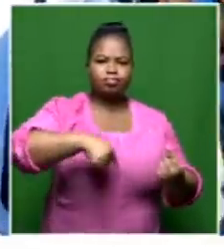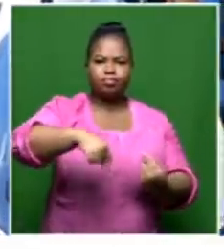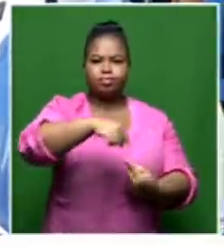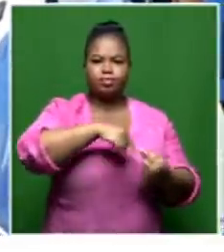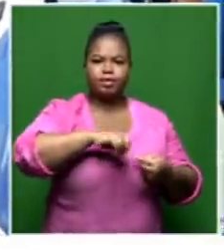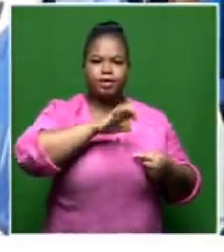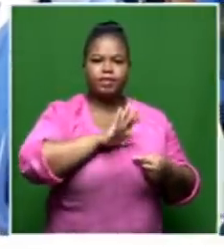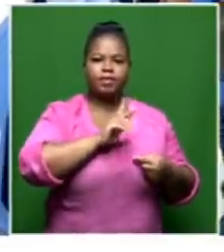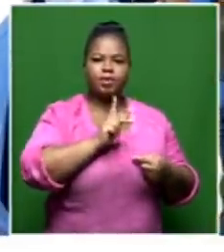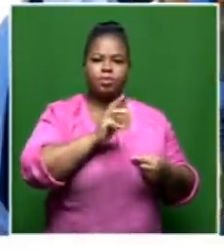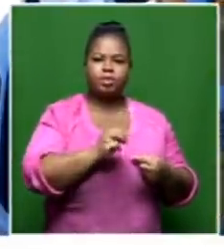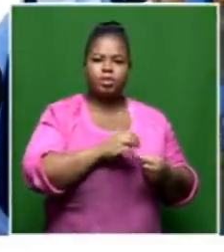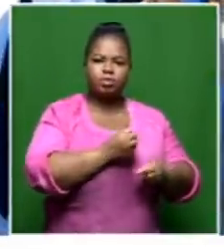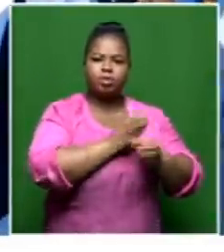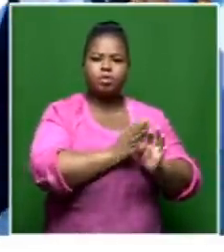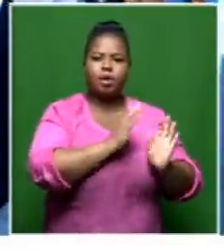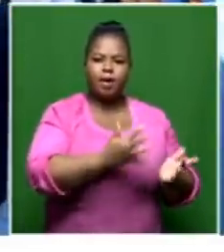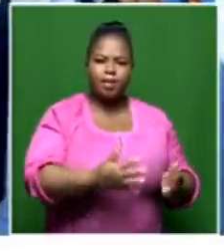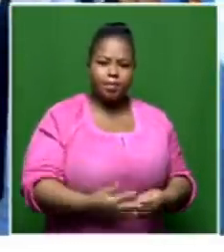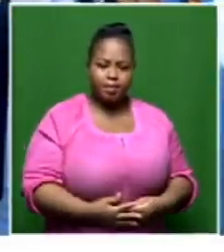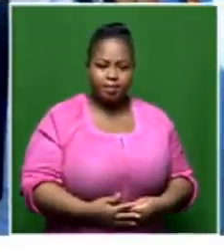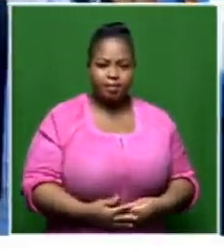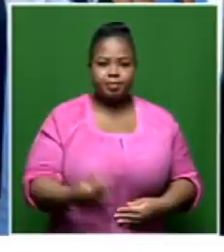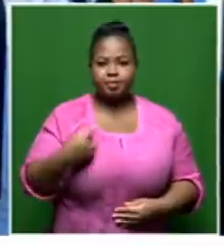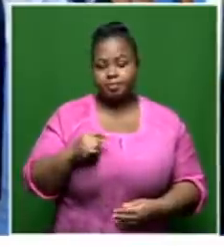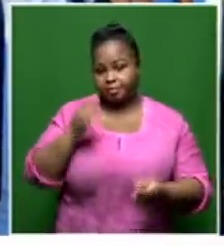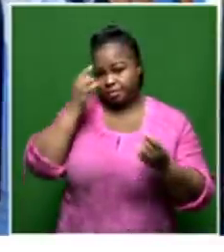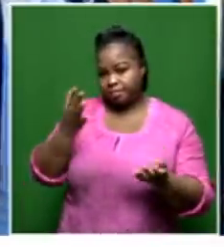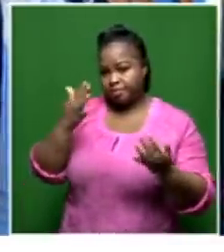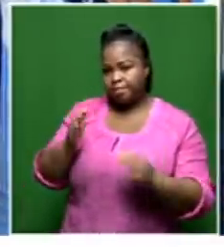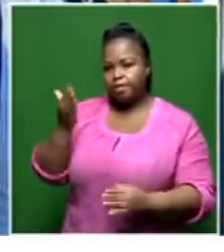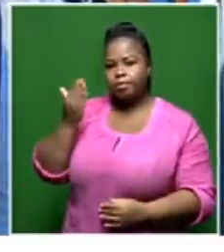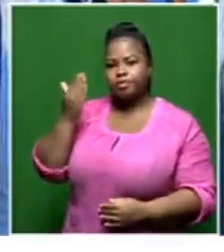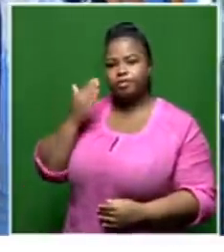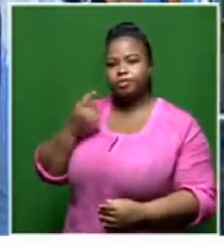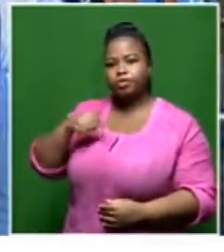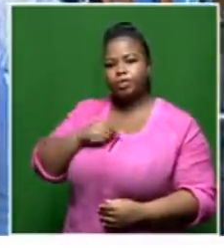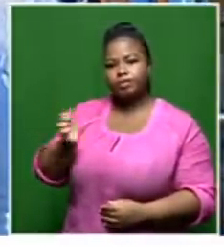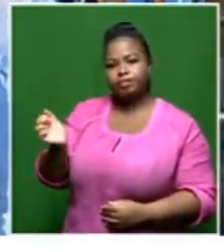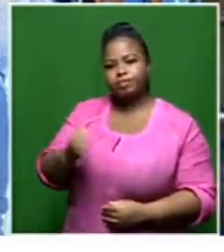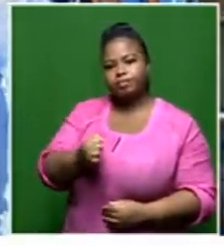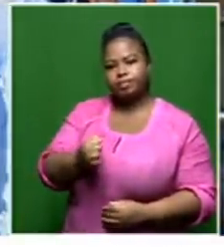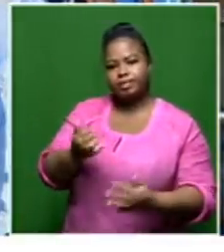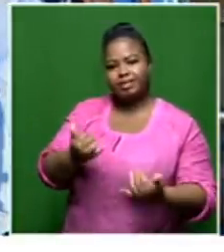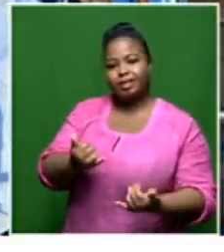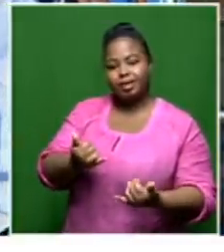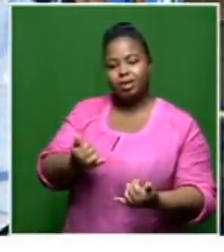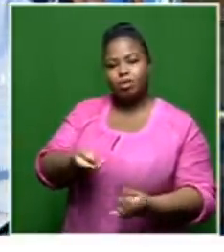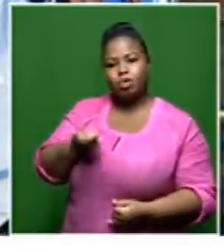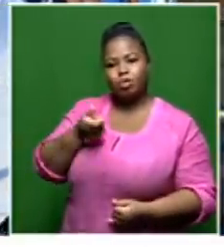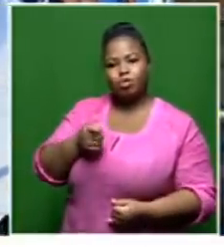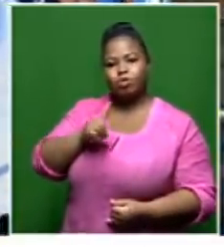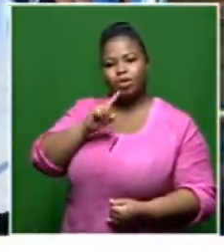radius as per the regulations? Well, as I indicated previously, that we have a deployment. Our deployment is close